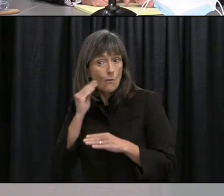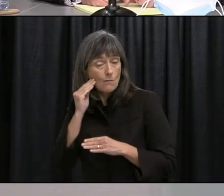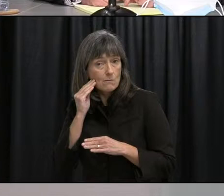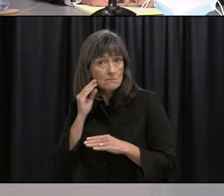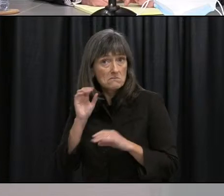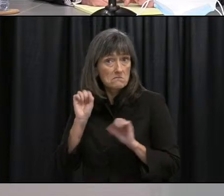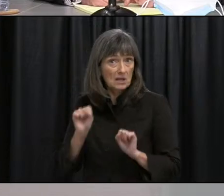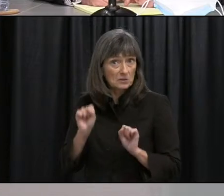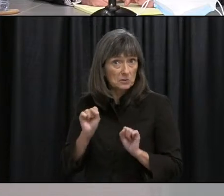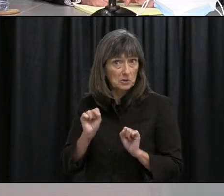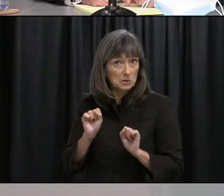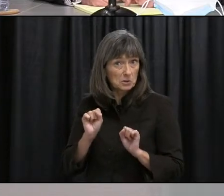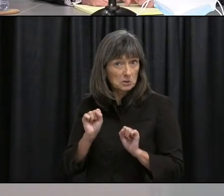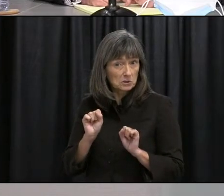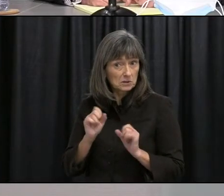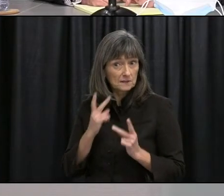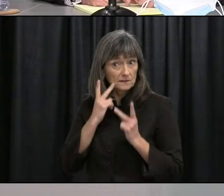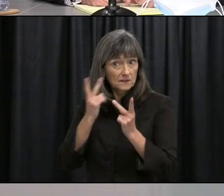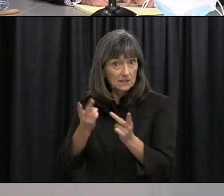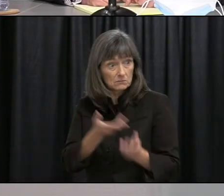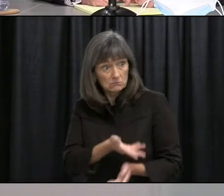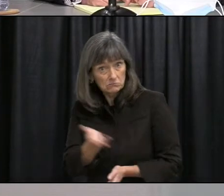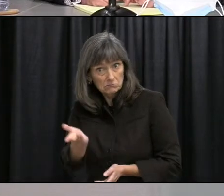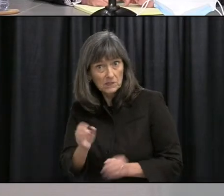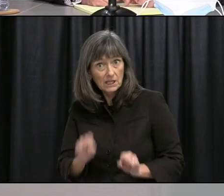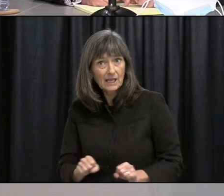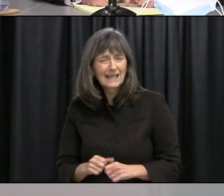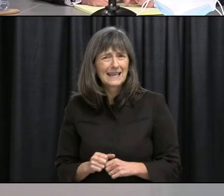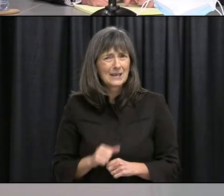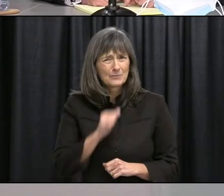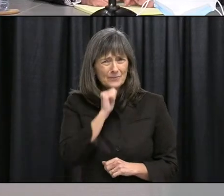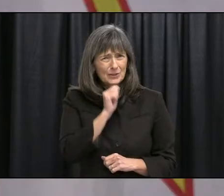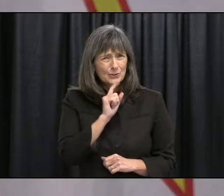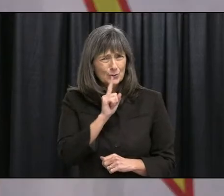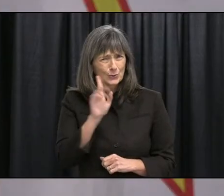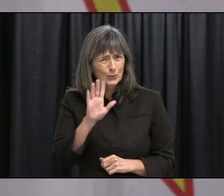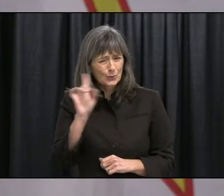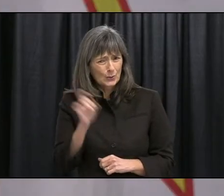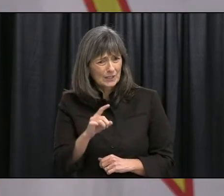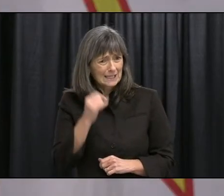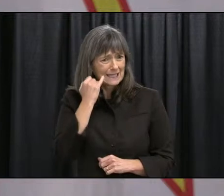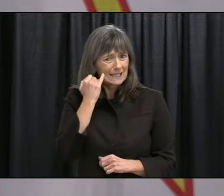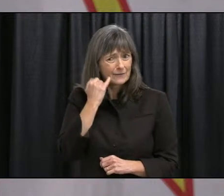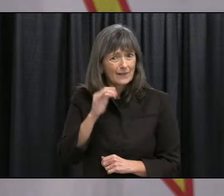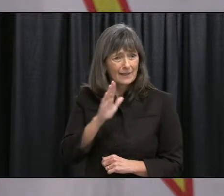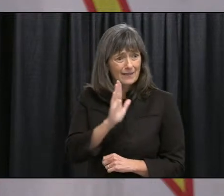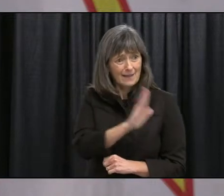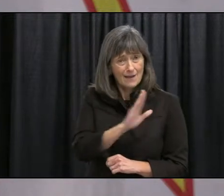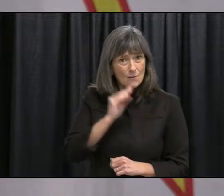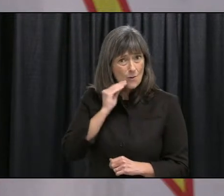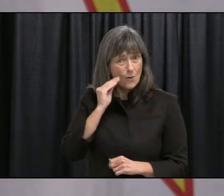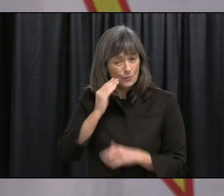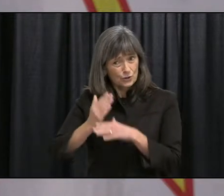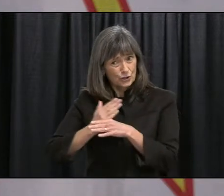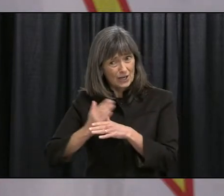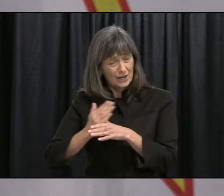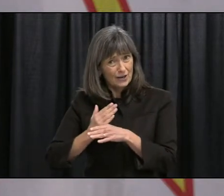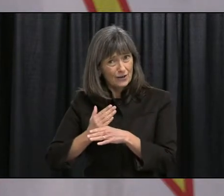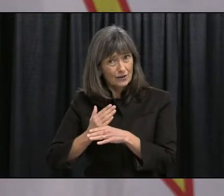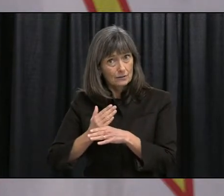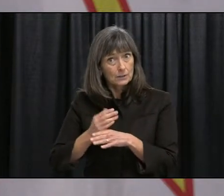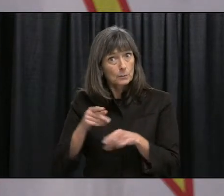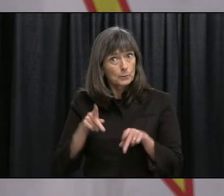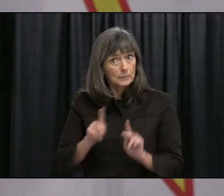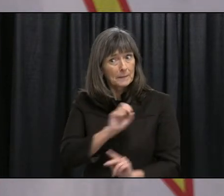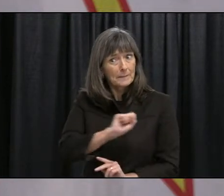So I'm not sure I get the question. Are you asking like people who share custody? I mean, they're allowed to